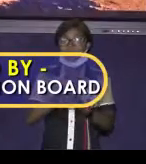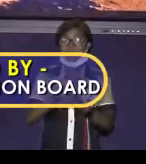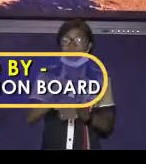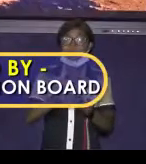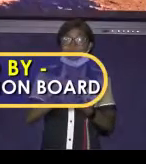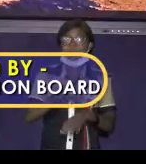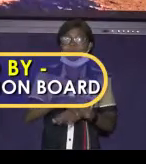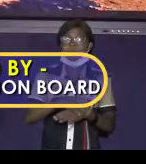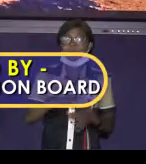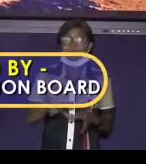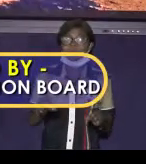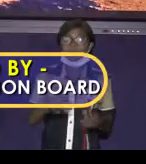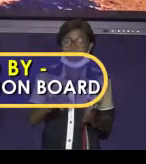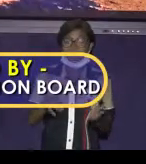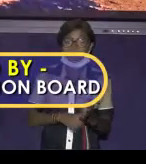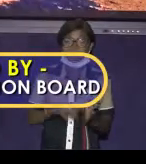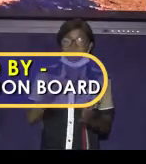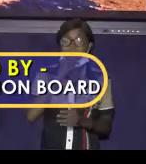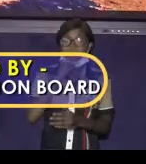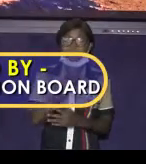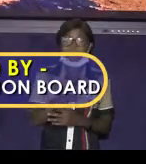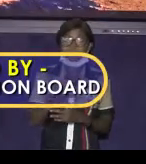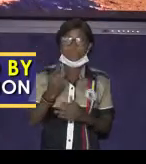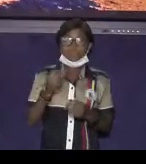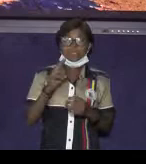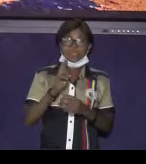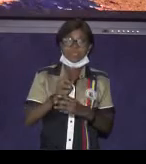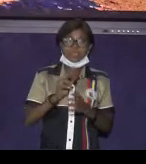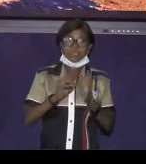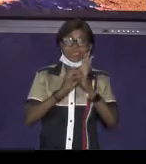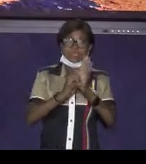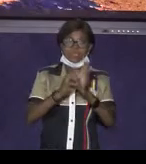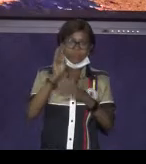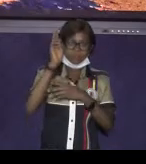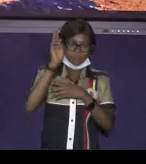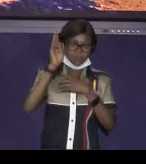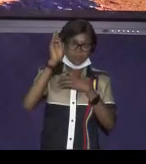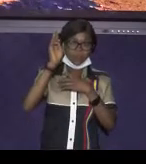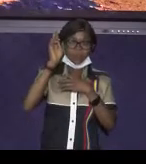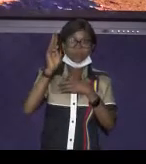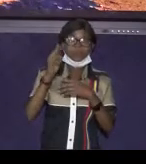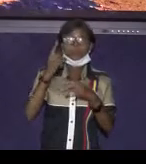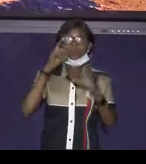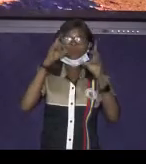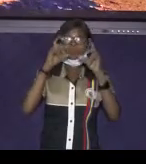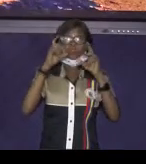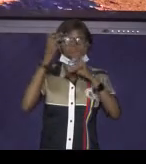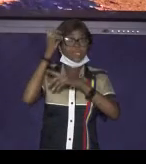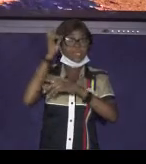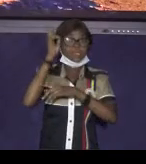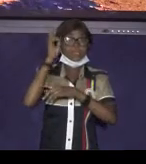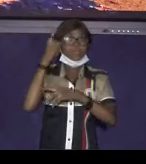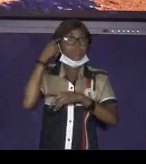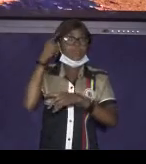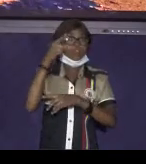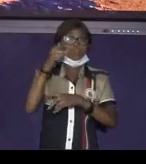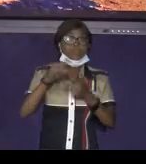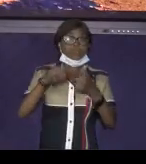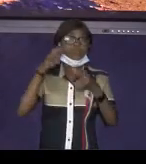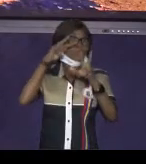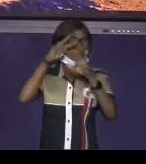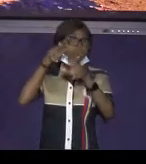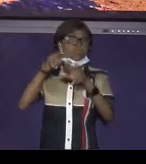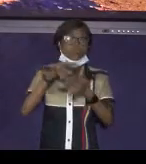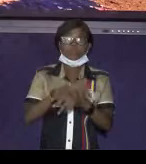what I'm talking about. This is derived savanna. Let's look at the picture here. This is when talking